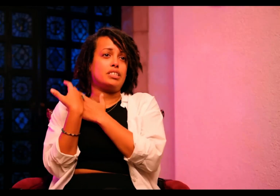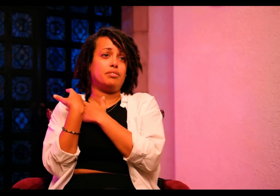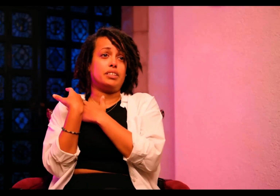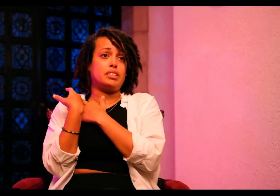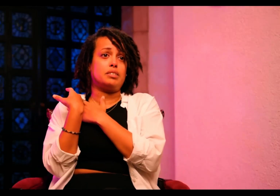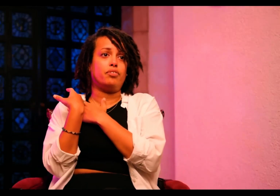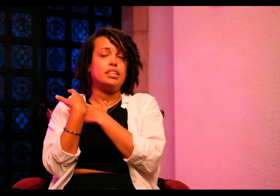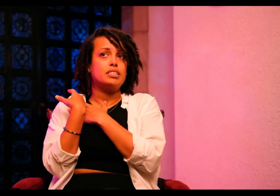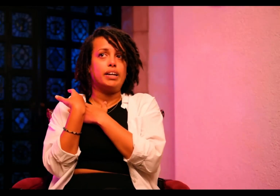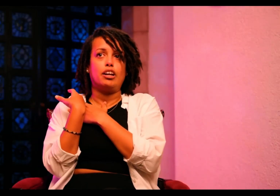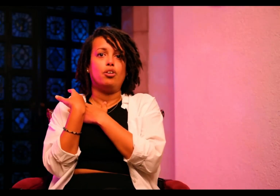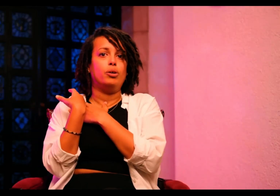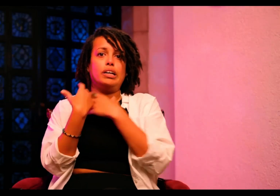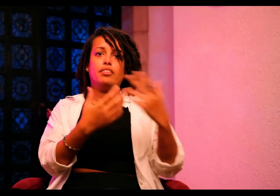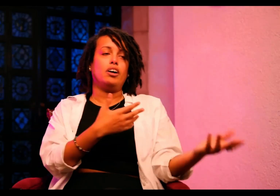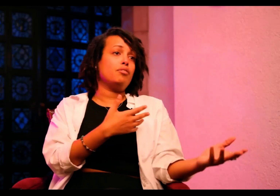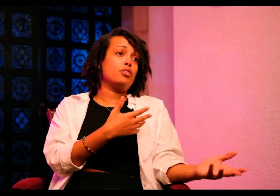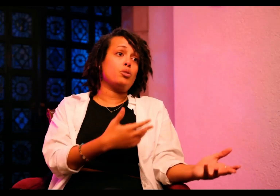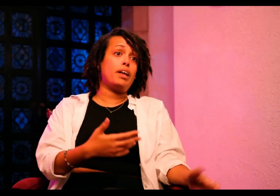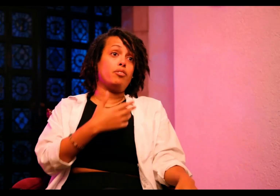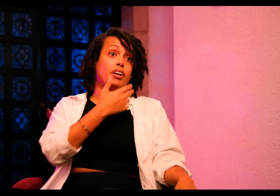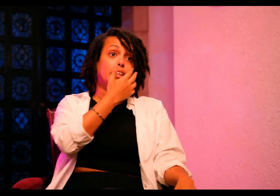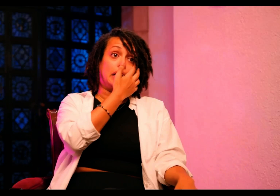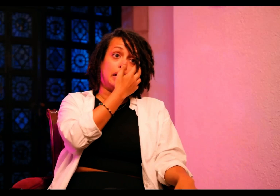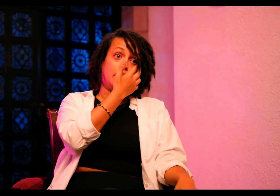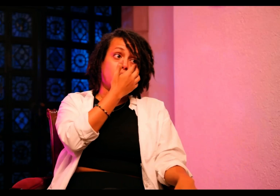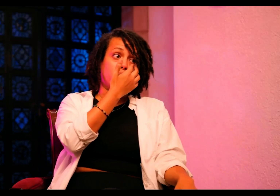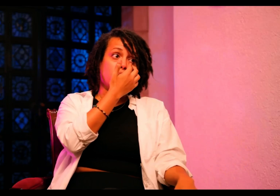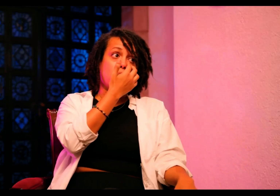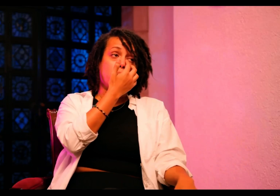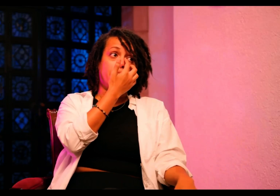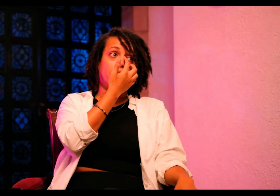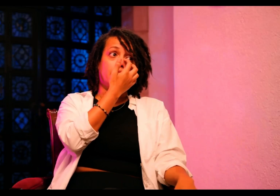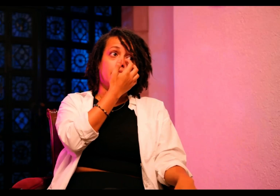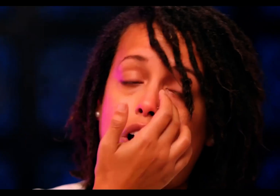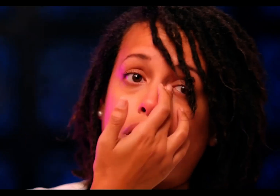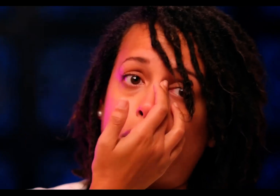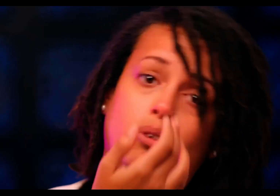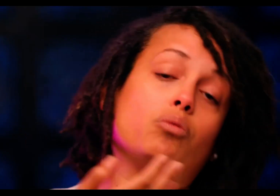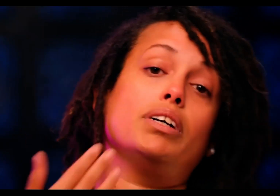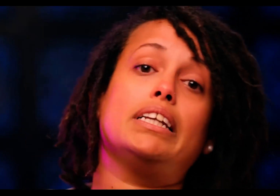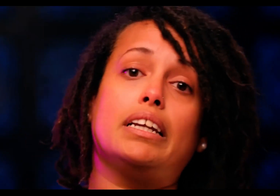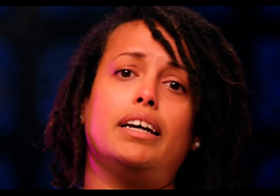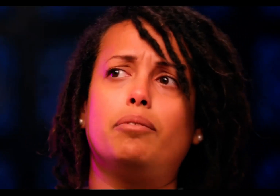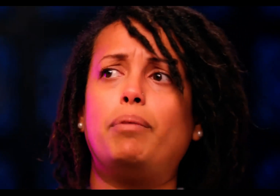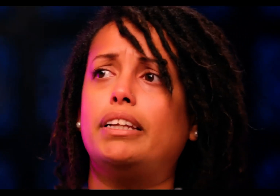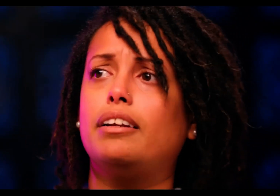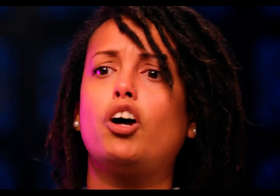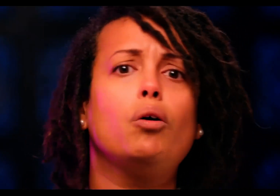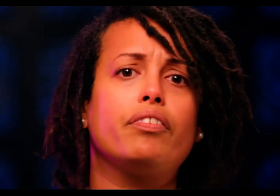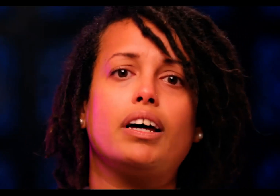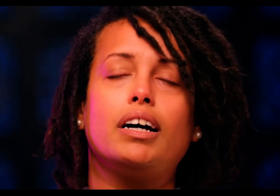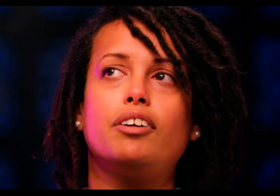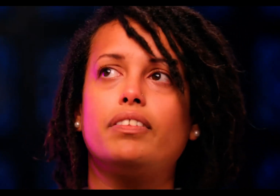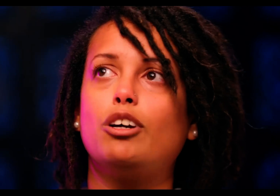have received this funds when I know there are other folks who applied for it and didn't get it. And there are other people who really need it and maybe didn't